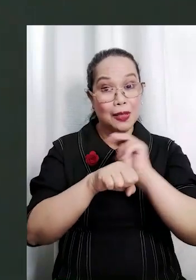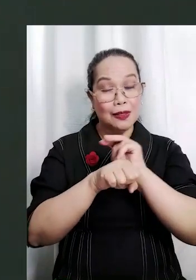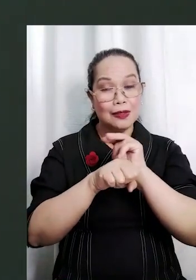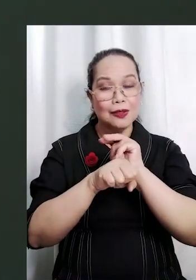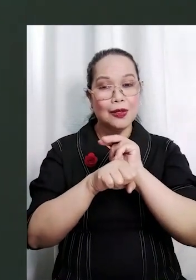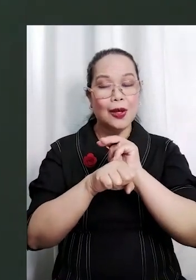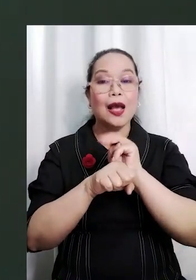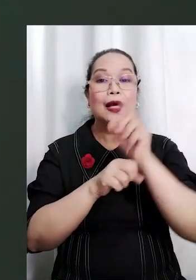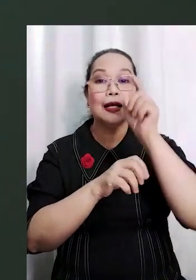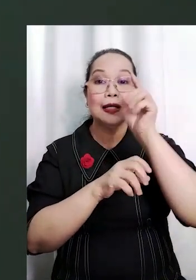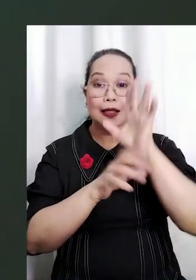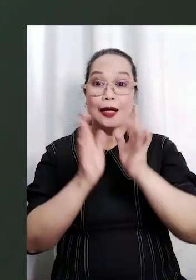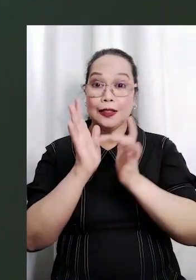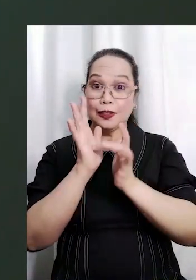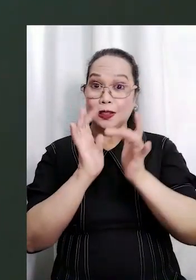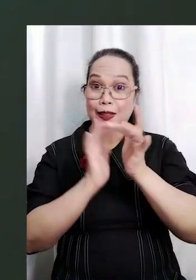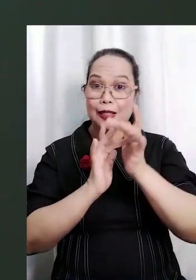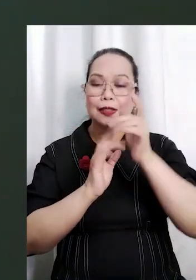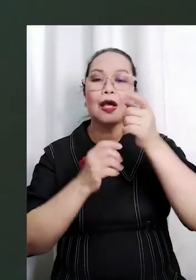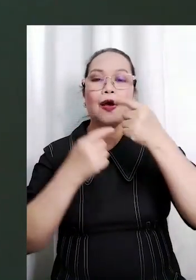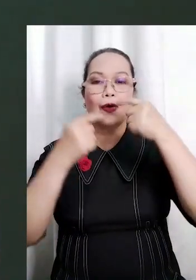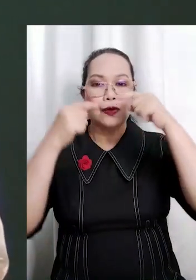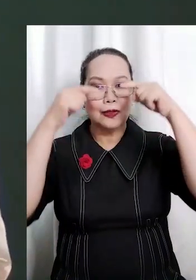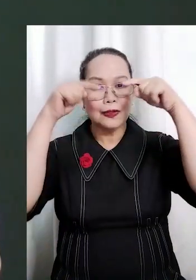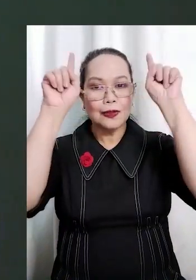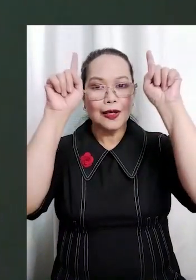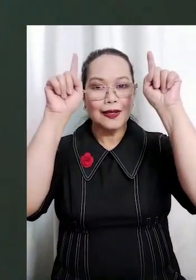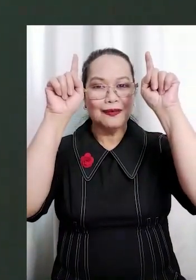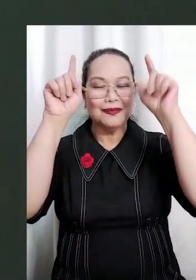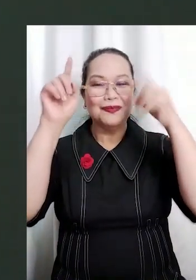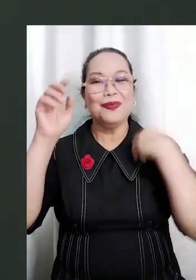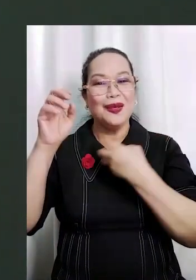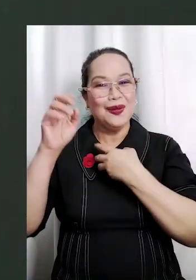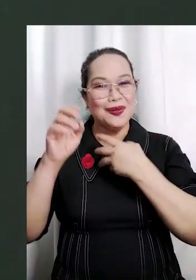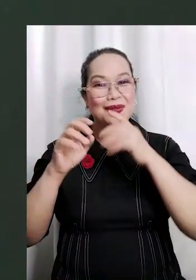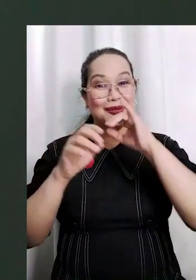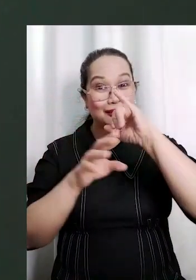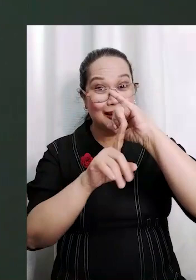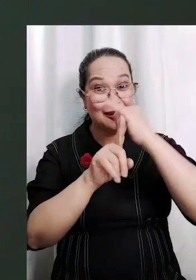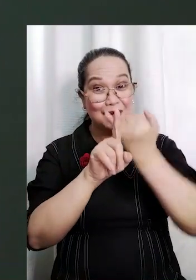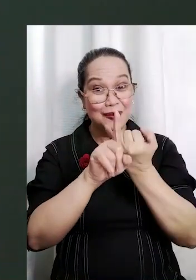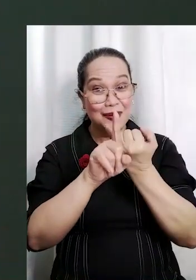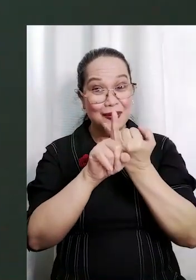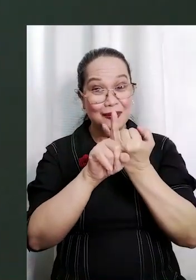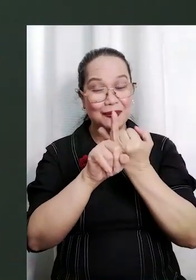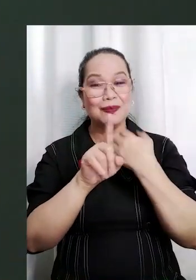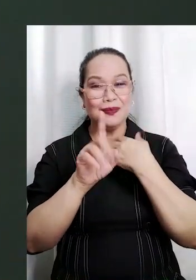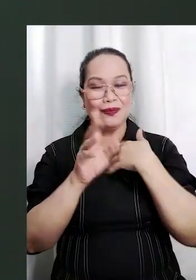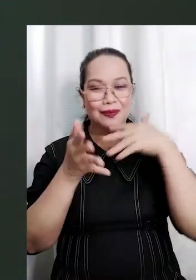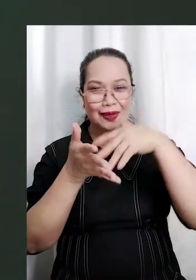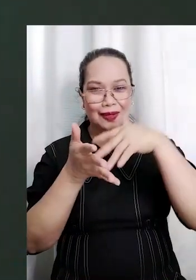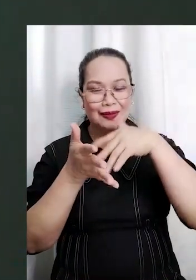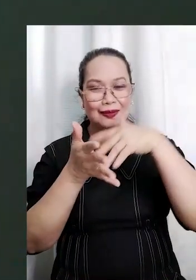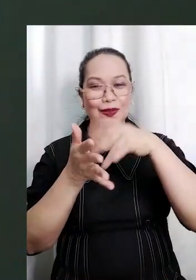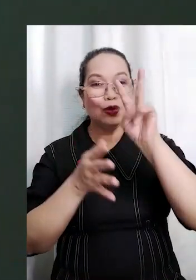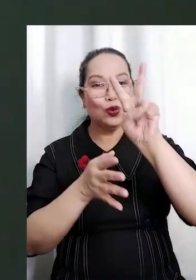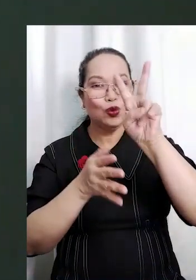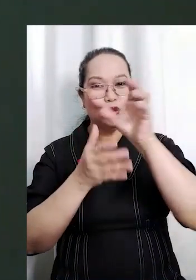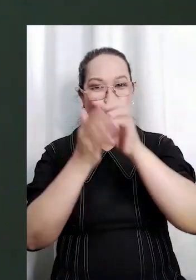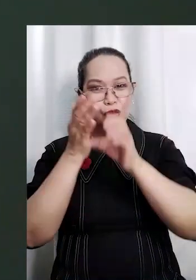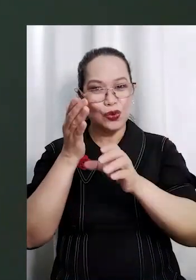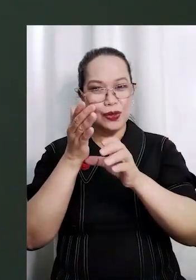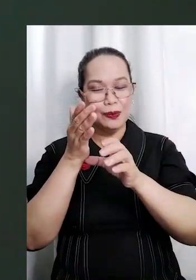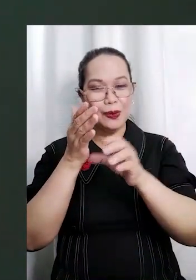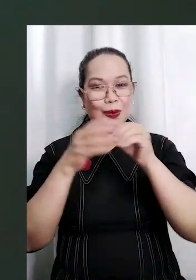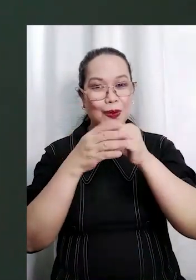story, he triumphed. So this month of January, we will focus on studying the two